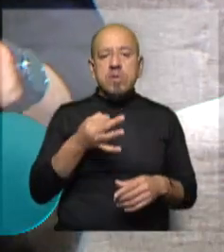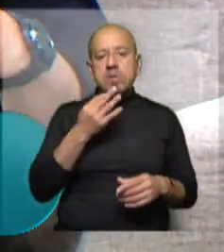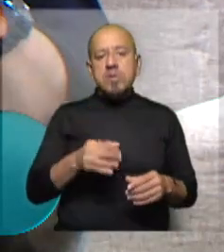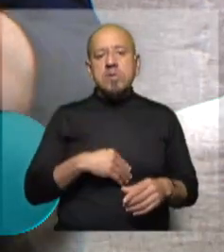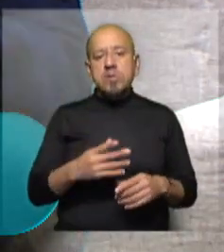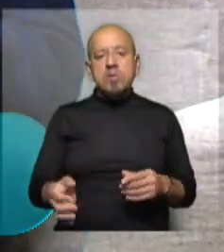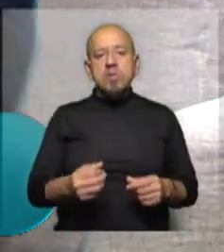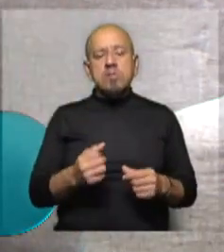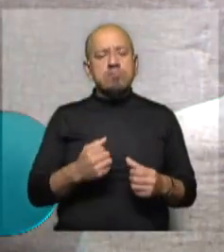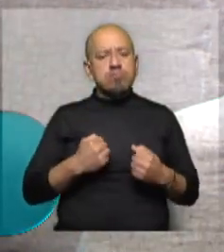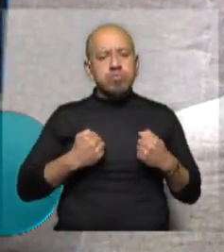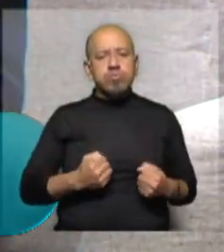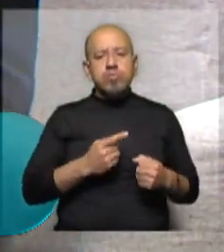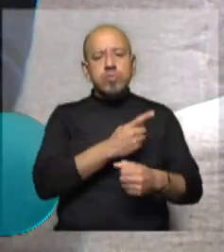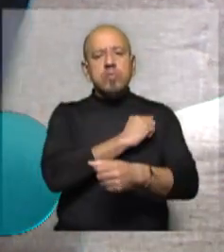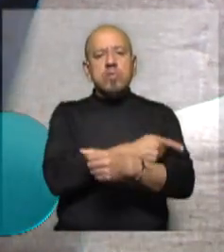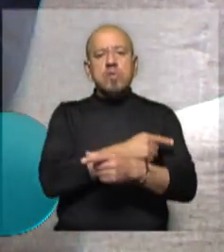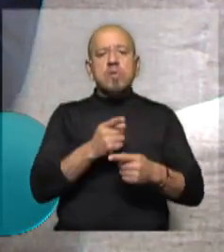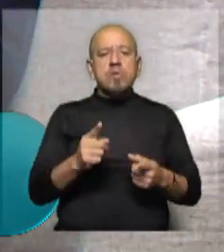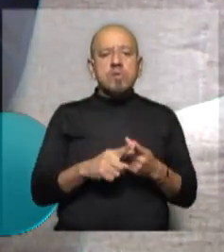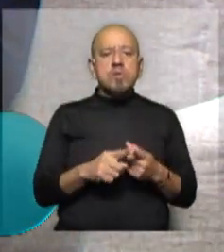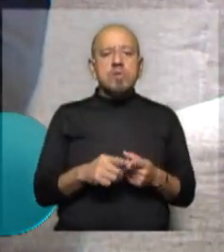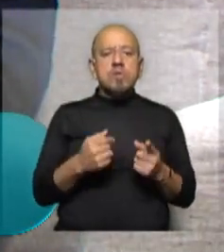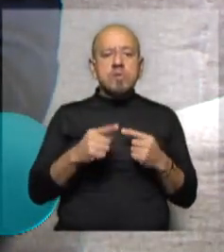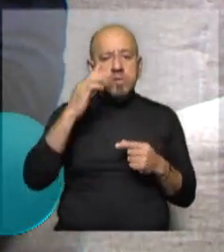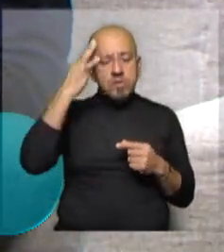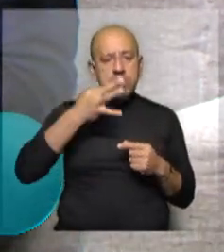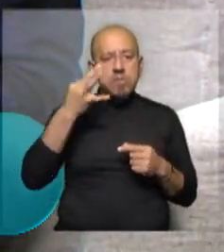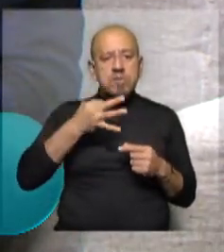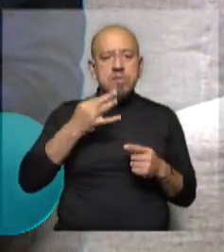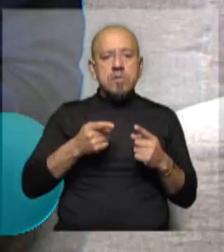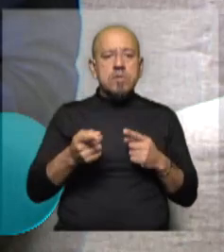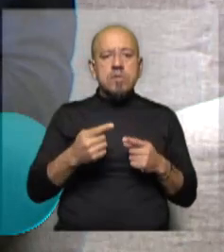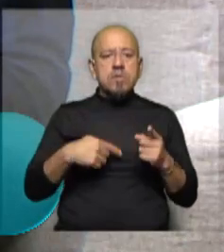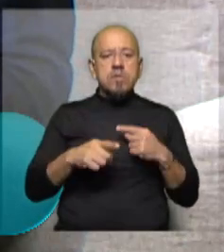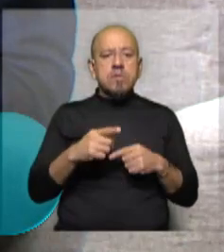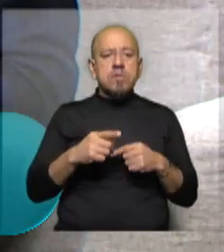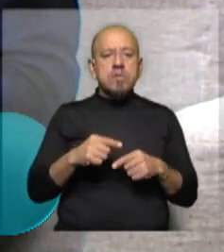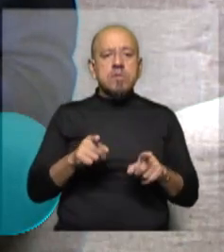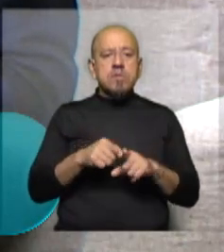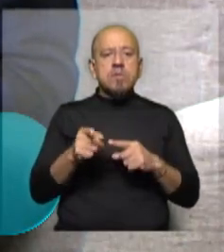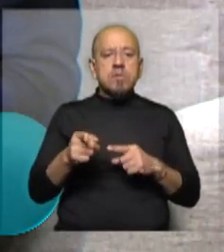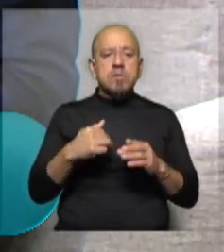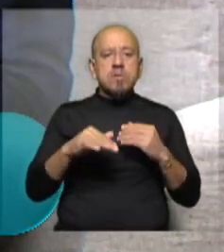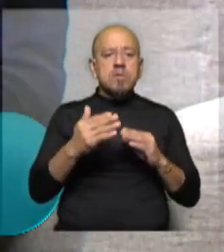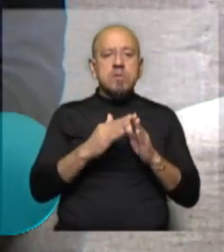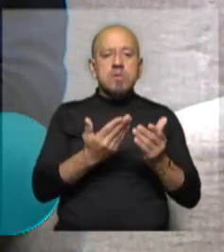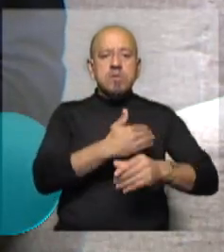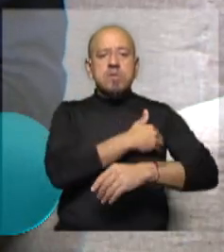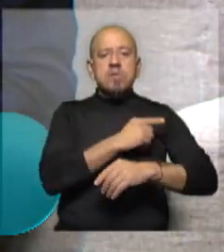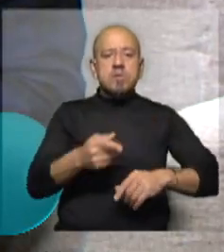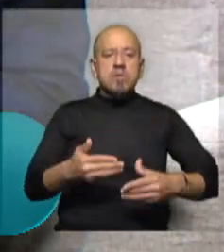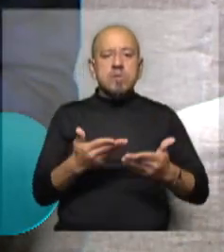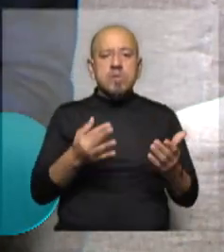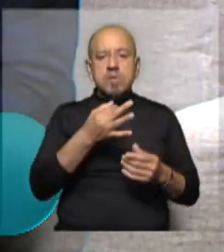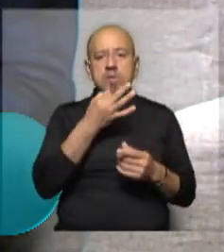poder. And it really matches the message of the Word of God that we'll share. Y realmente empata o va muy en línea con el mensaje de la Biblia que yo voy a compartir. There's so